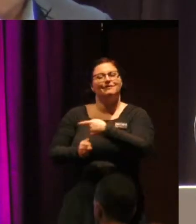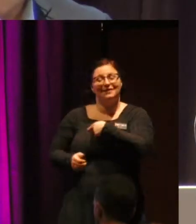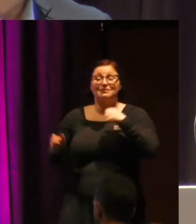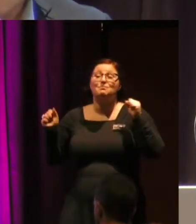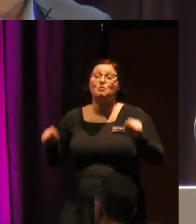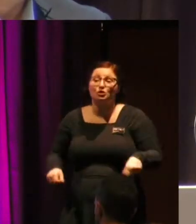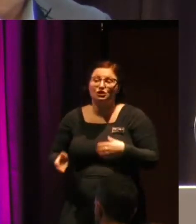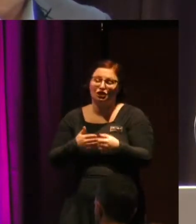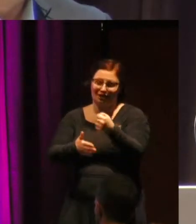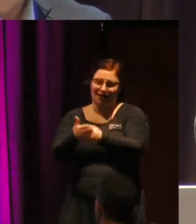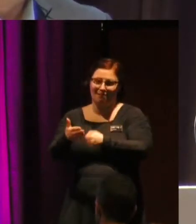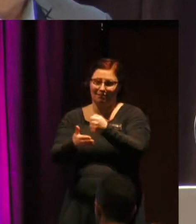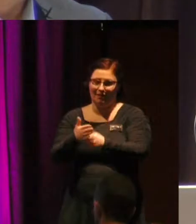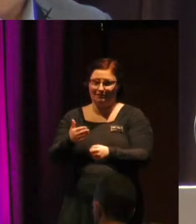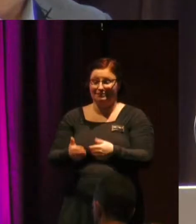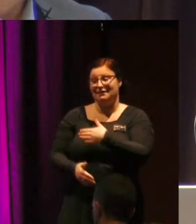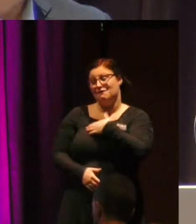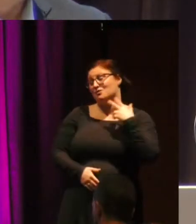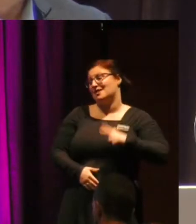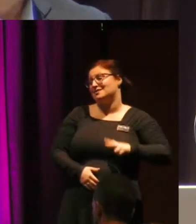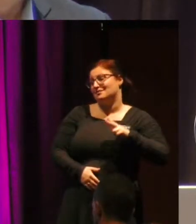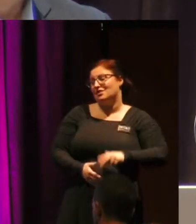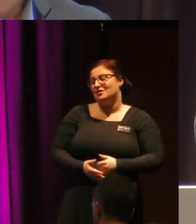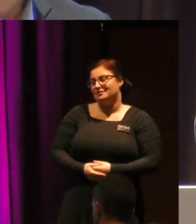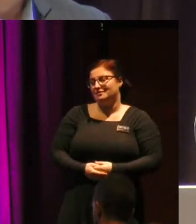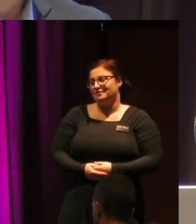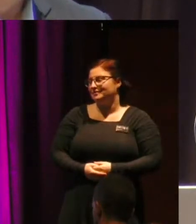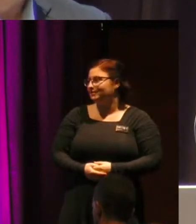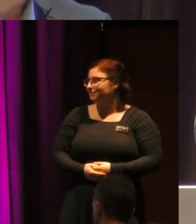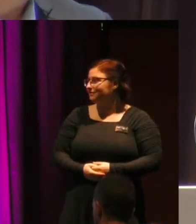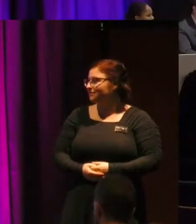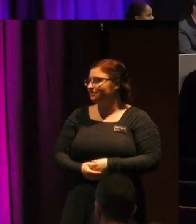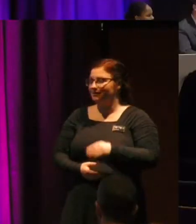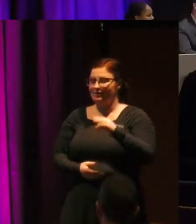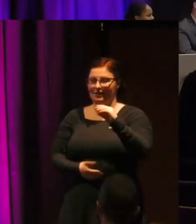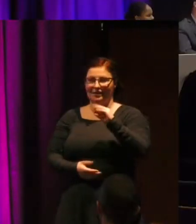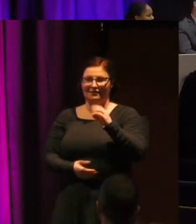it. It depends on us. Yeah, I think the